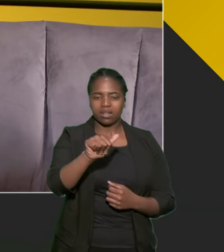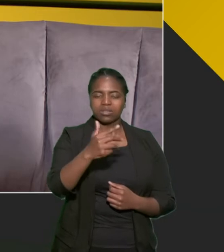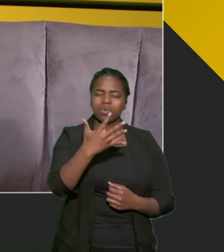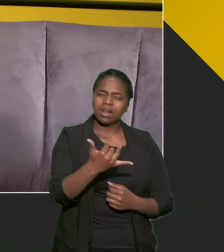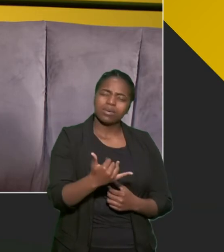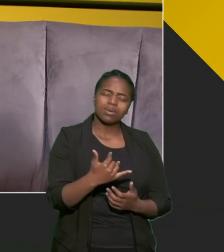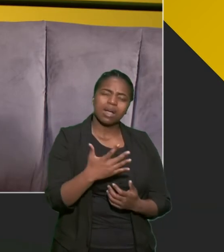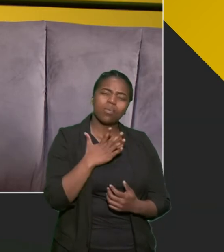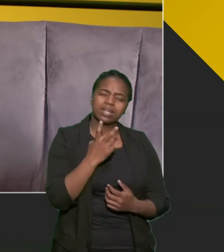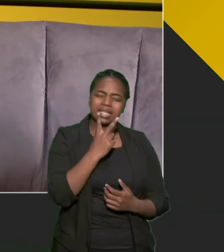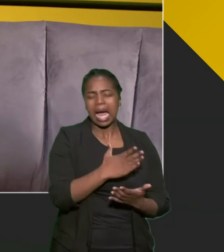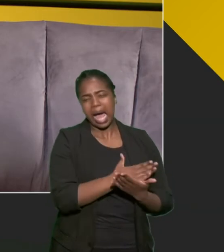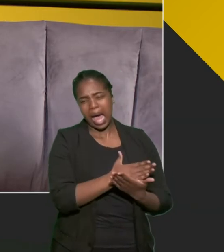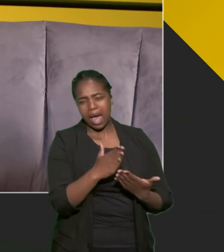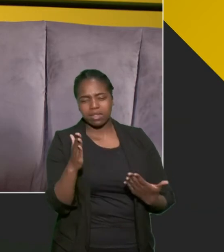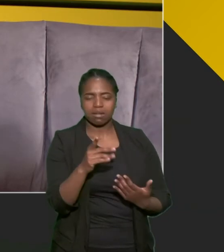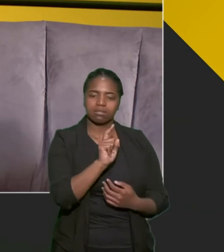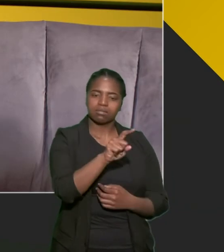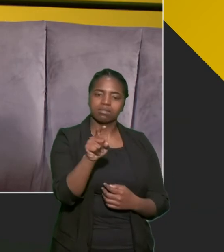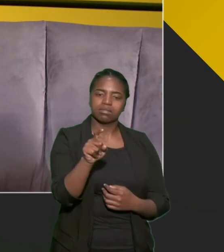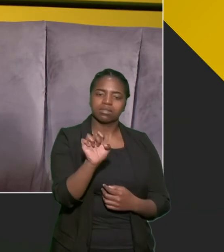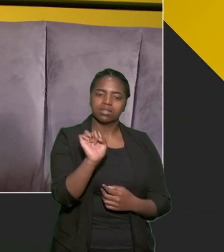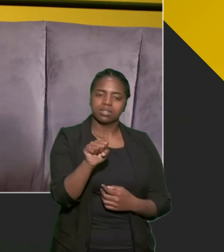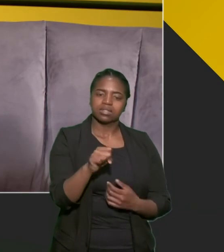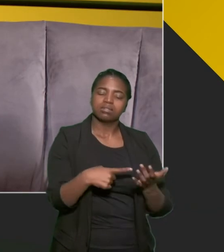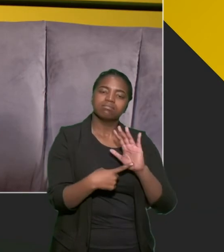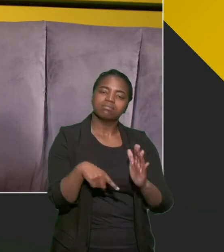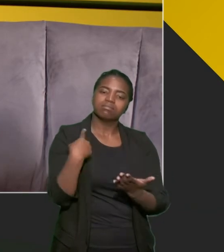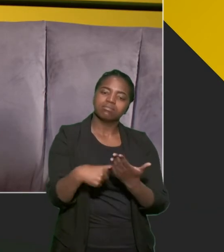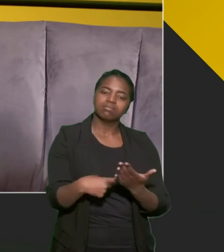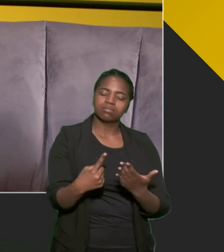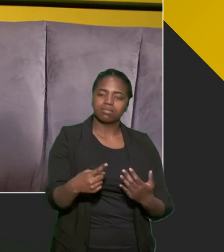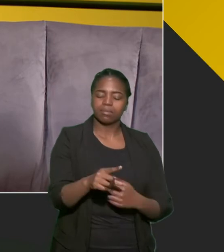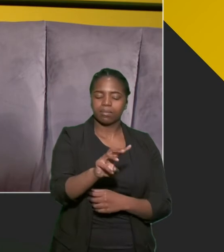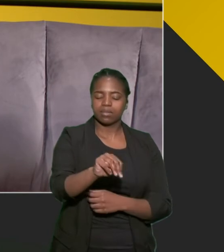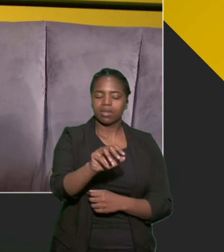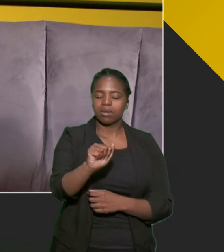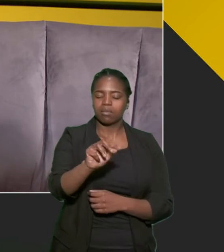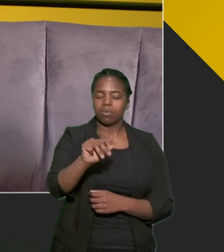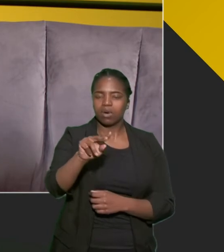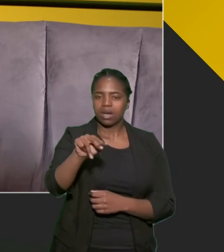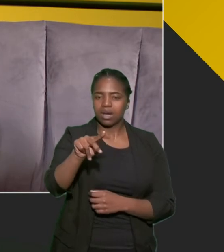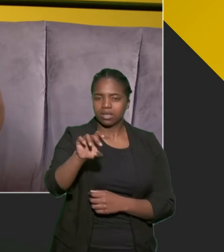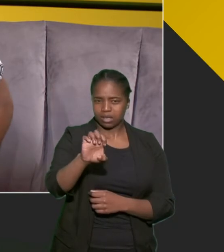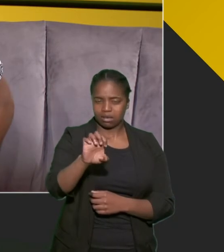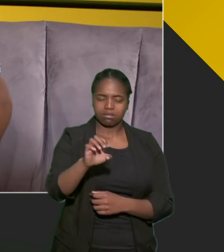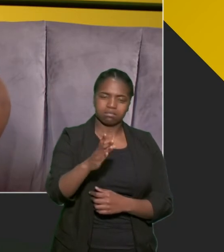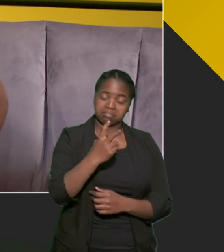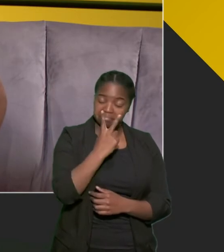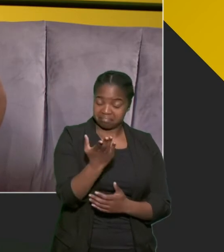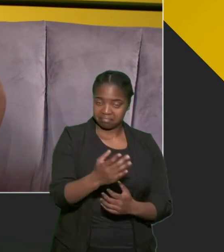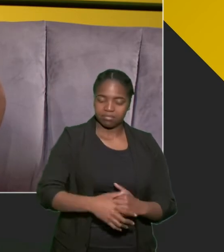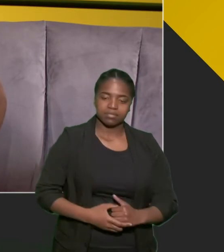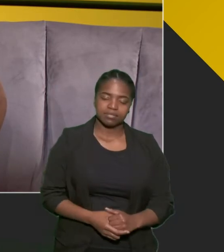sibone the other part esingayidlalanga kamawande, speaking about his expertise and knowledges when it comes to Africa and its leadership.